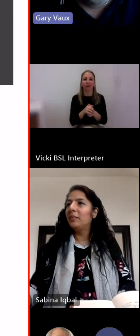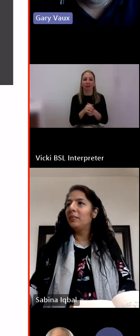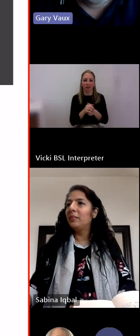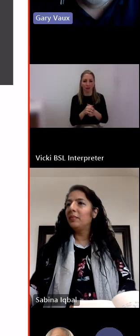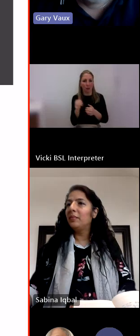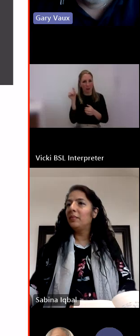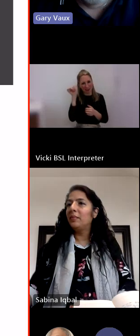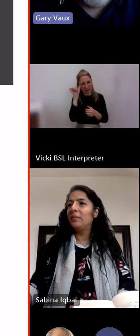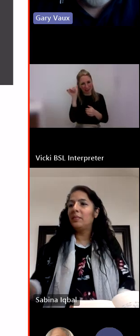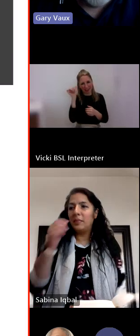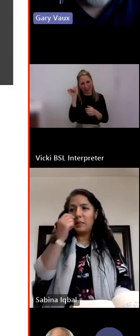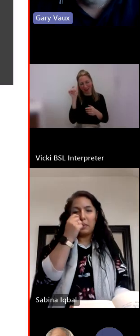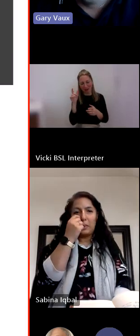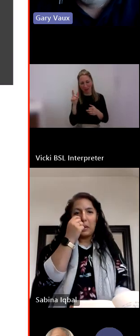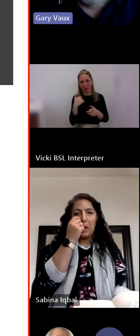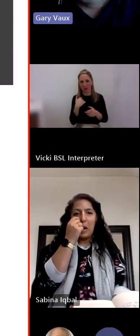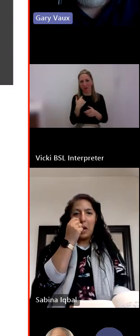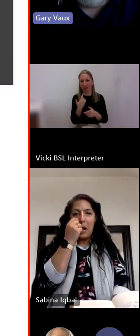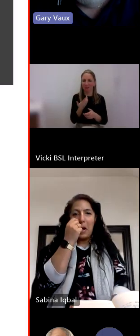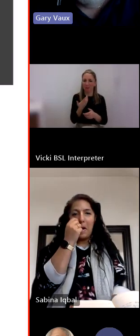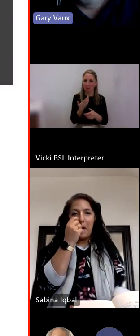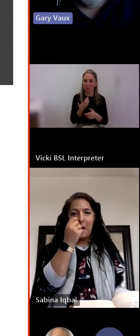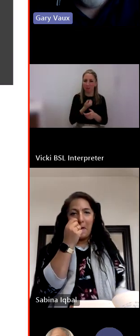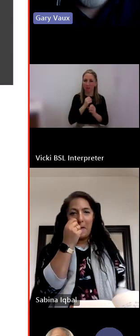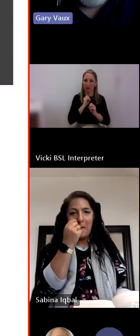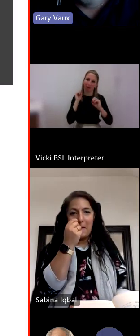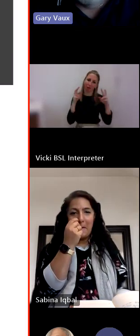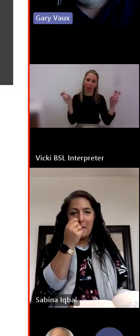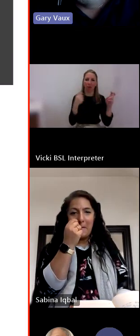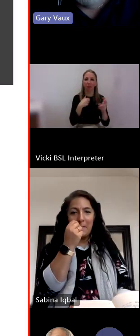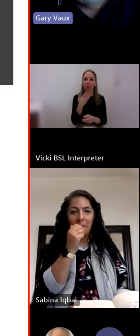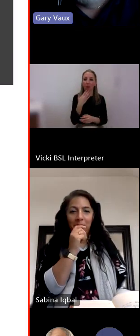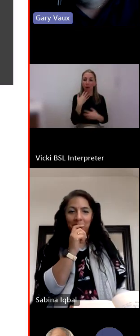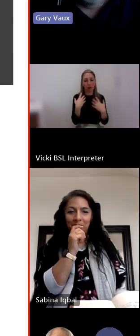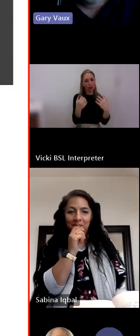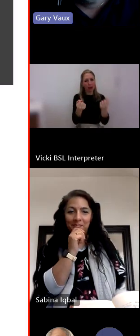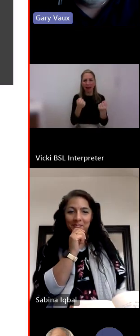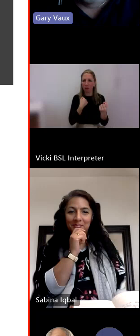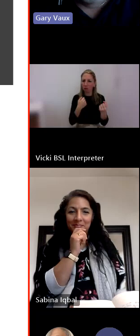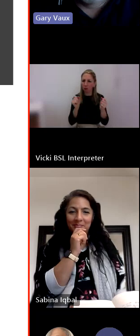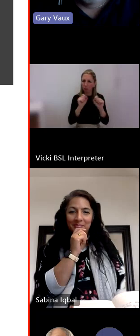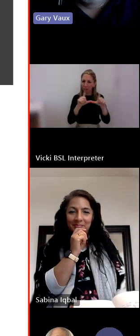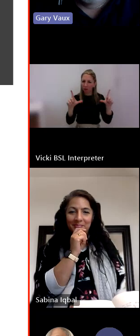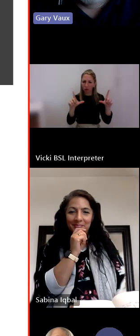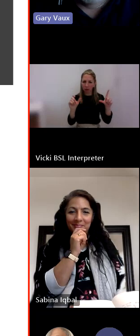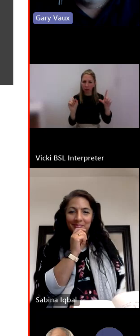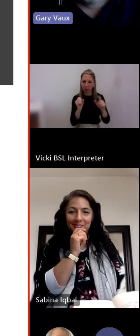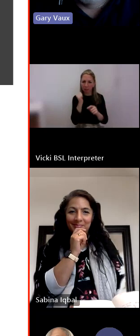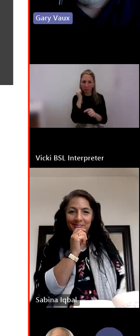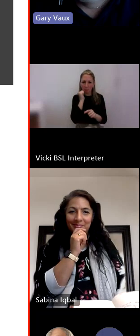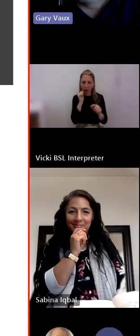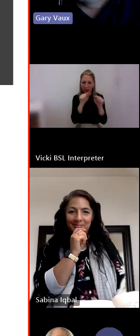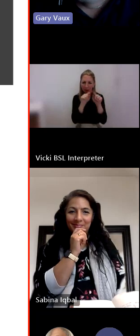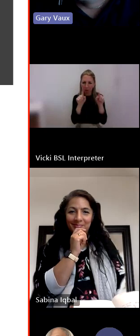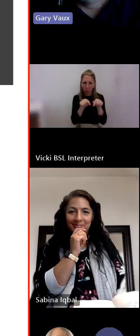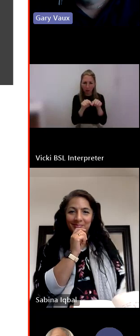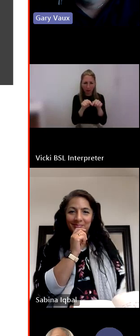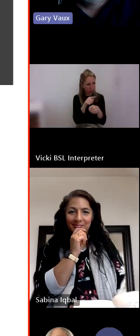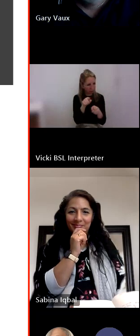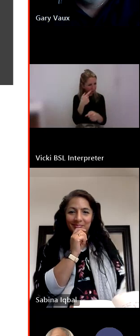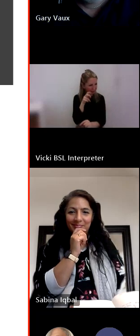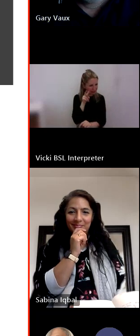bit of a surprise, really. I've got a black square showing on my screen. I don't know if anybody else has got that